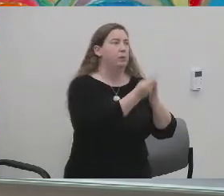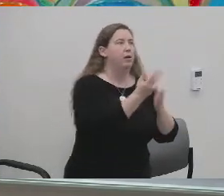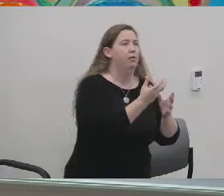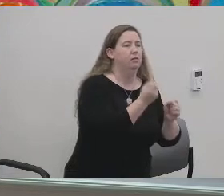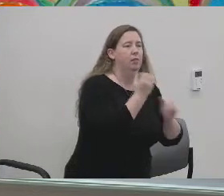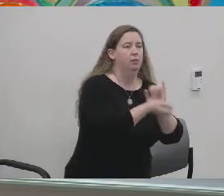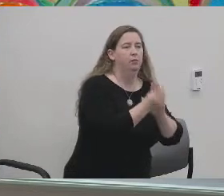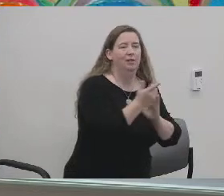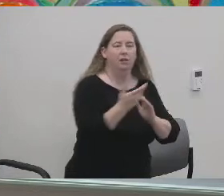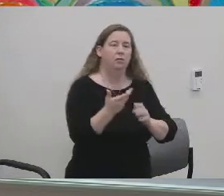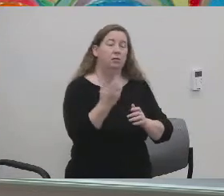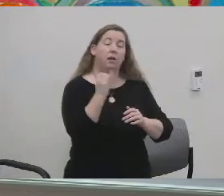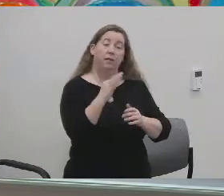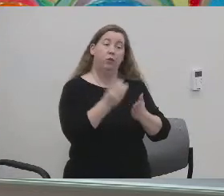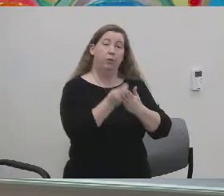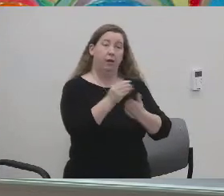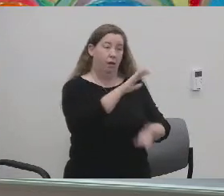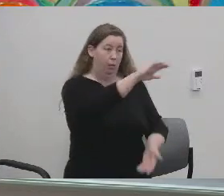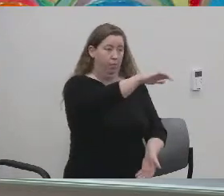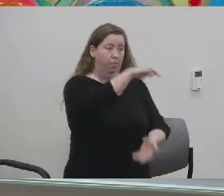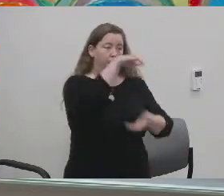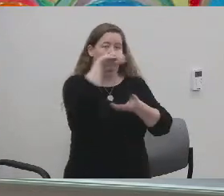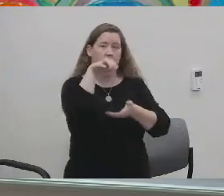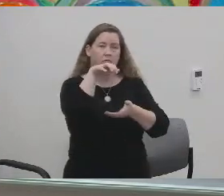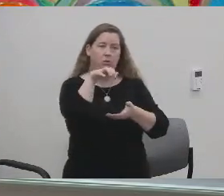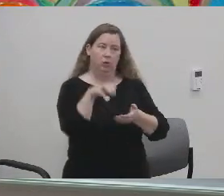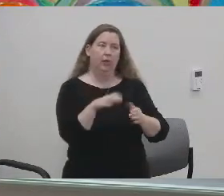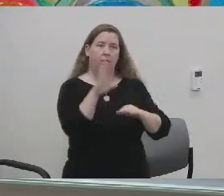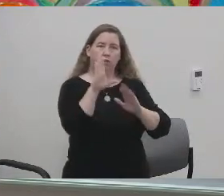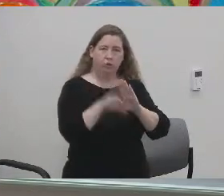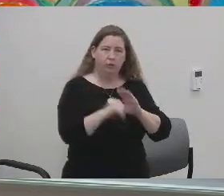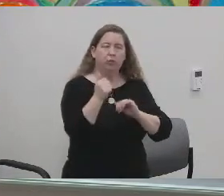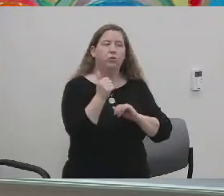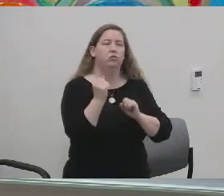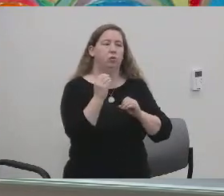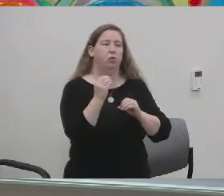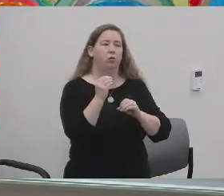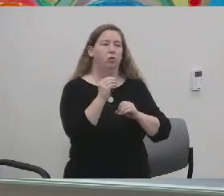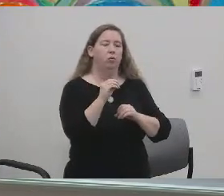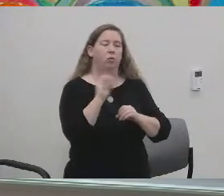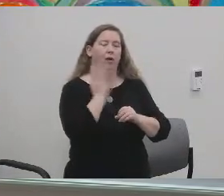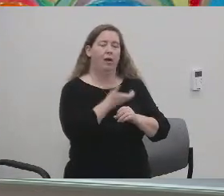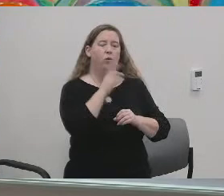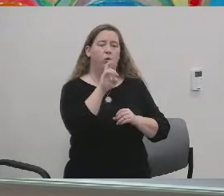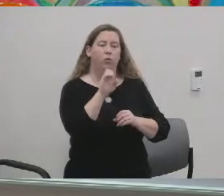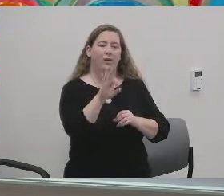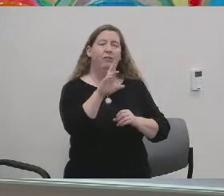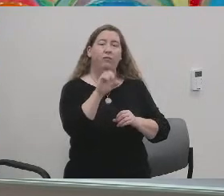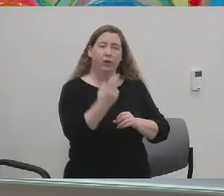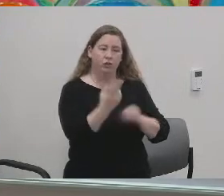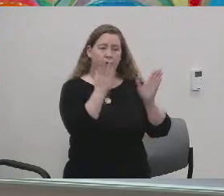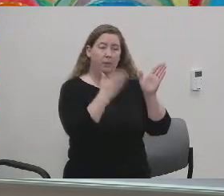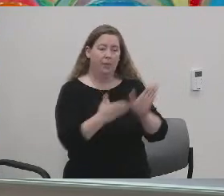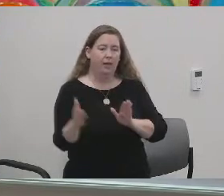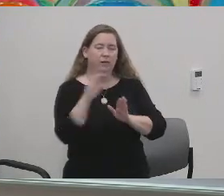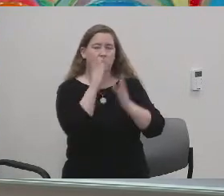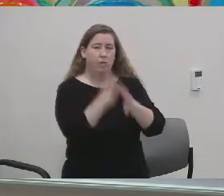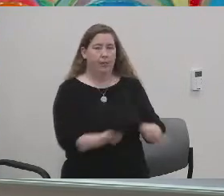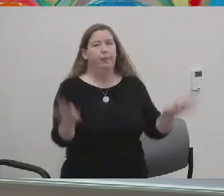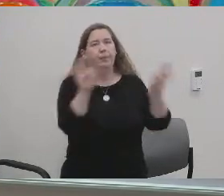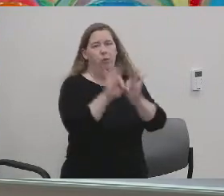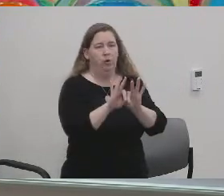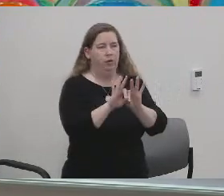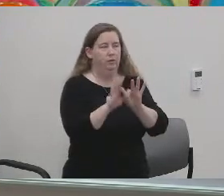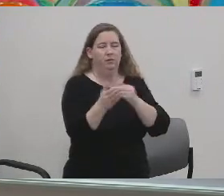get a better deal on them. So these refresh plans are very important, and then that refers to anything we do, whether